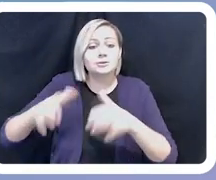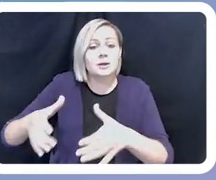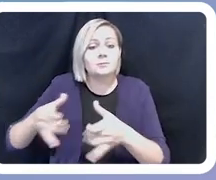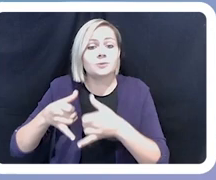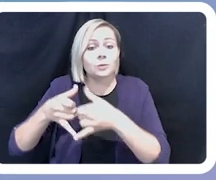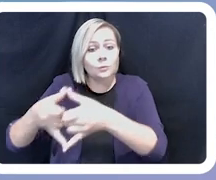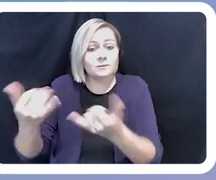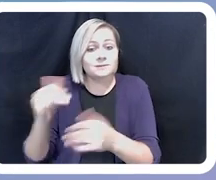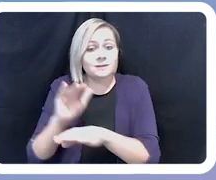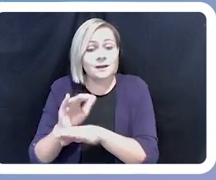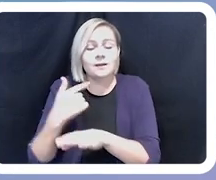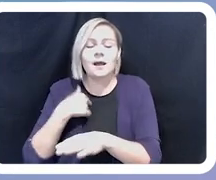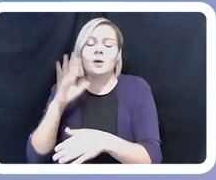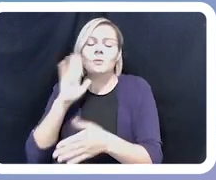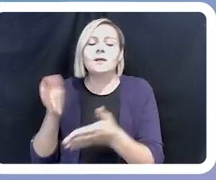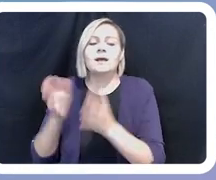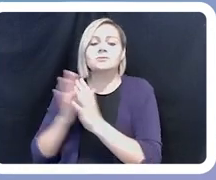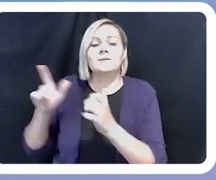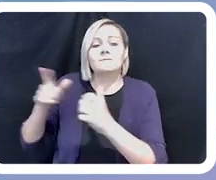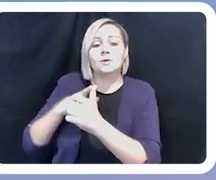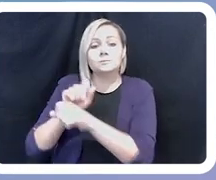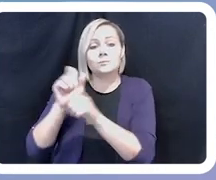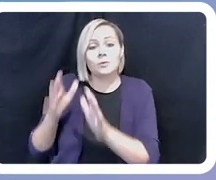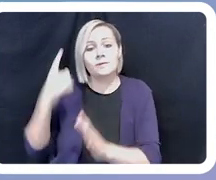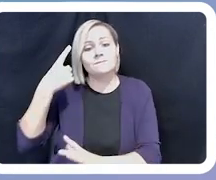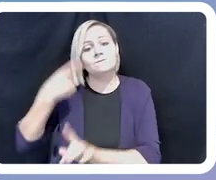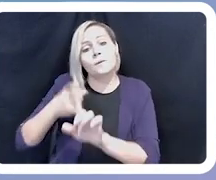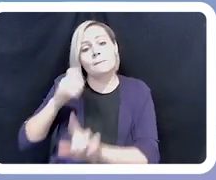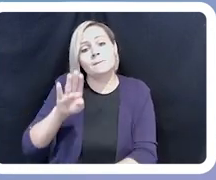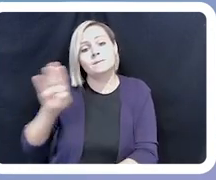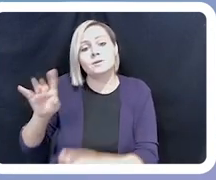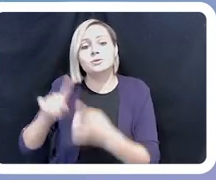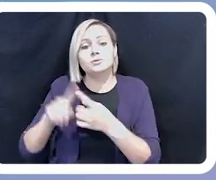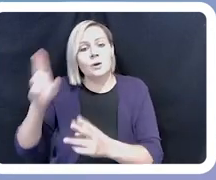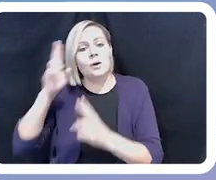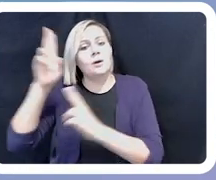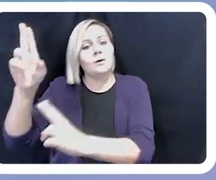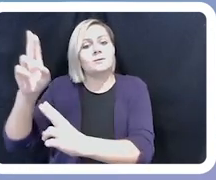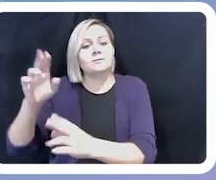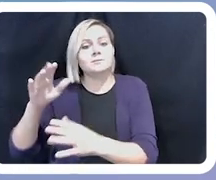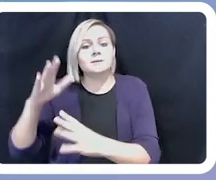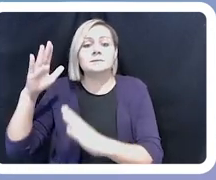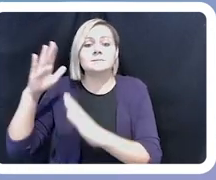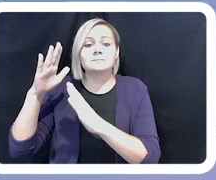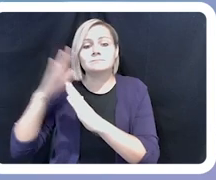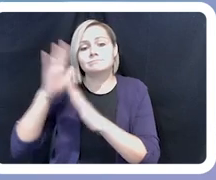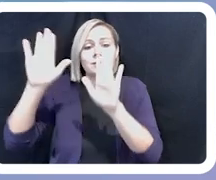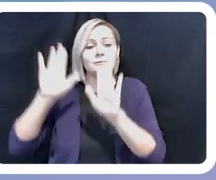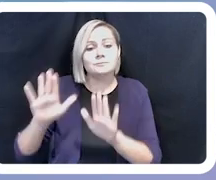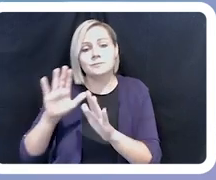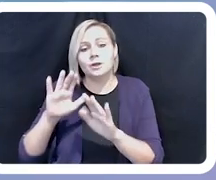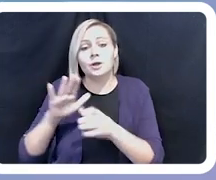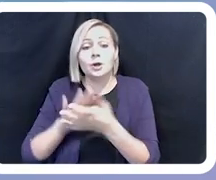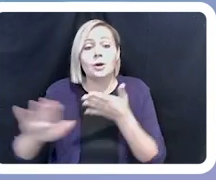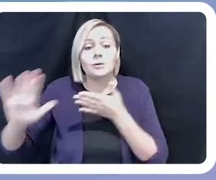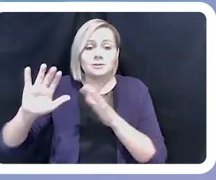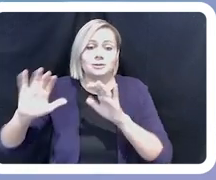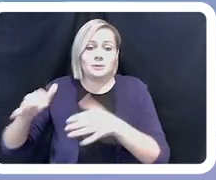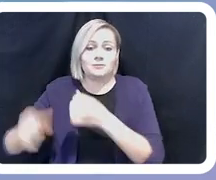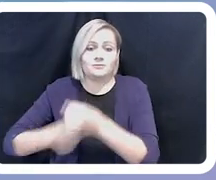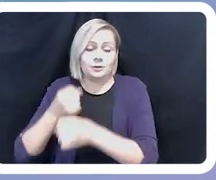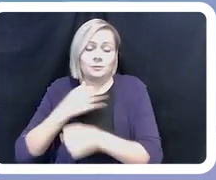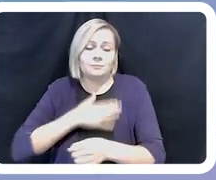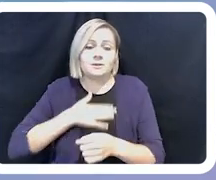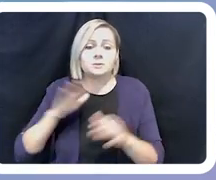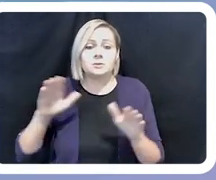the evening, I'm going to ask the first employee of Best Buddies to join us to honor the Outstanding College Chapter of the Year.